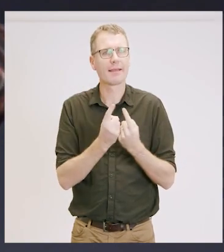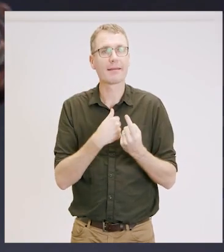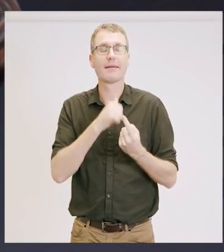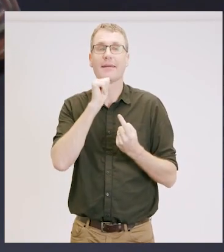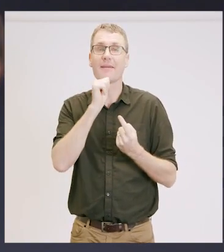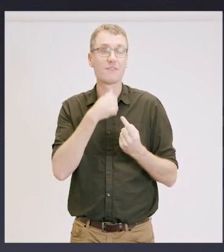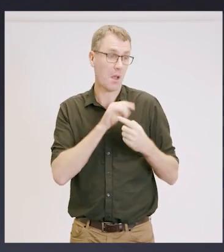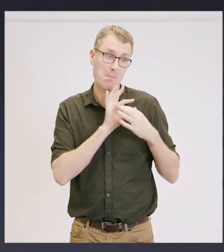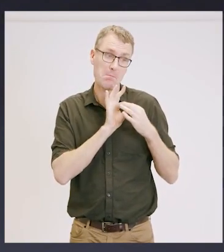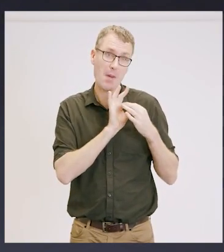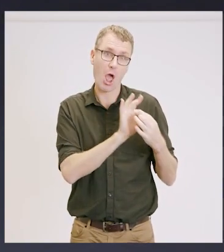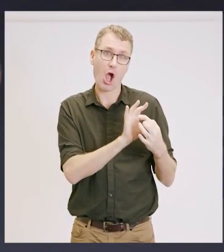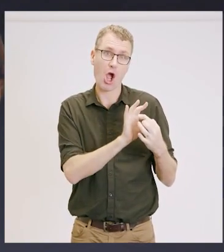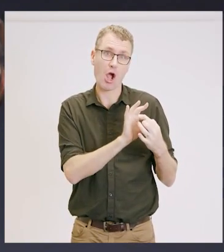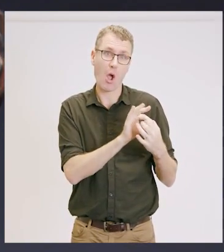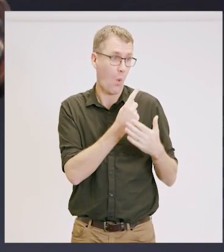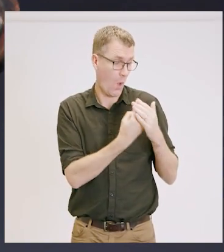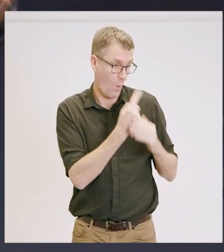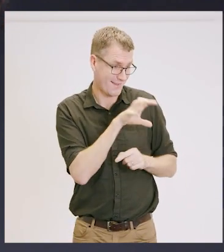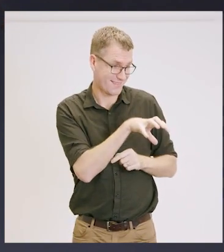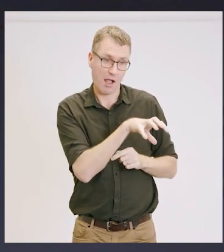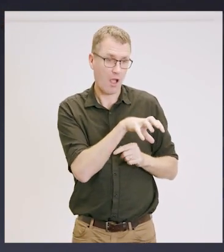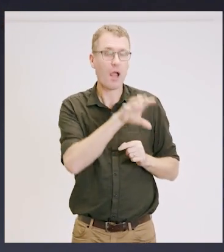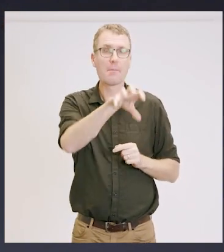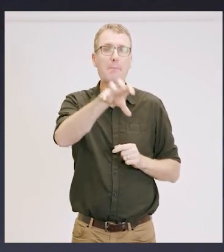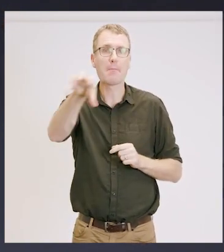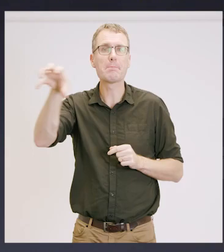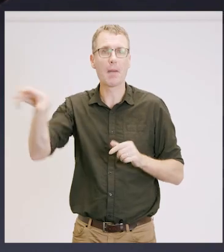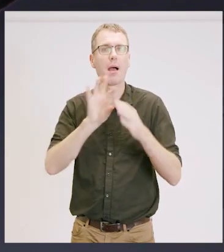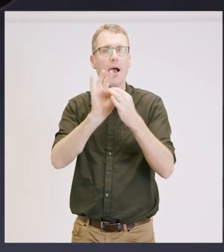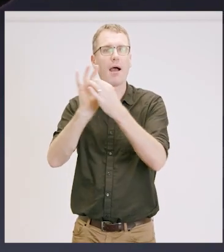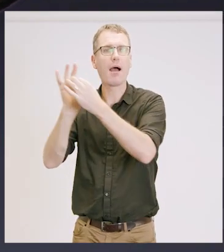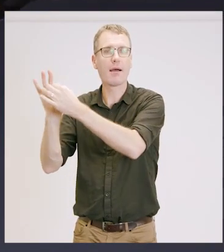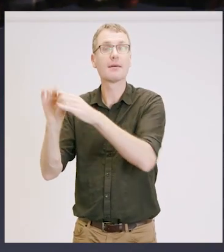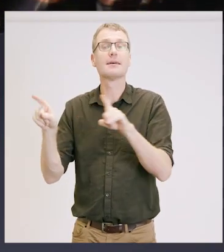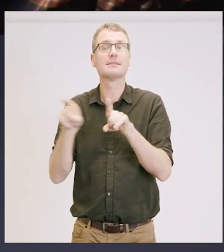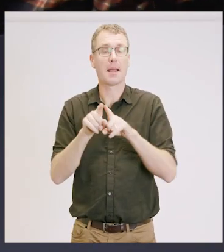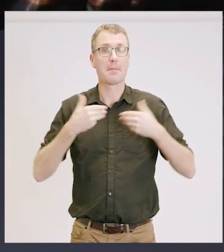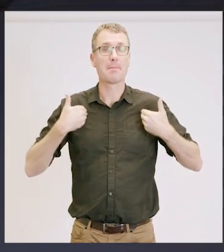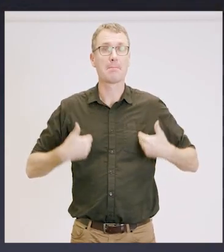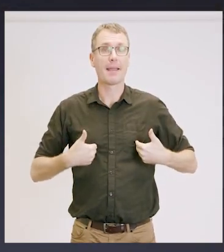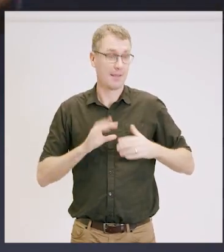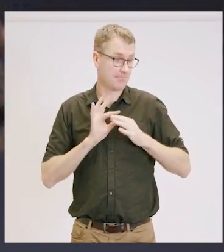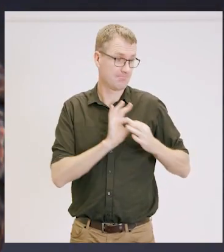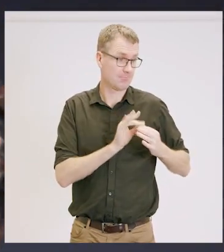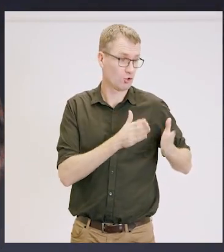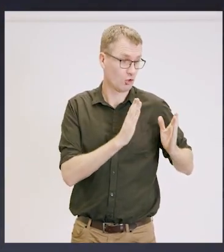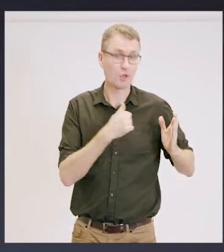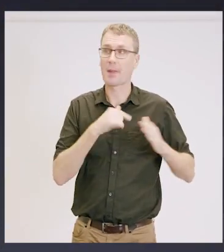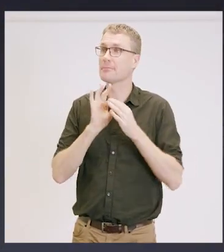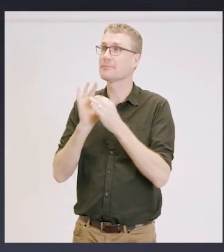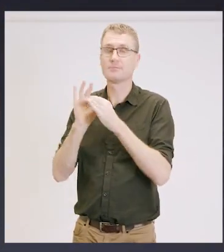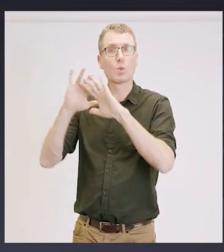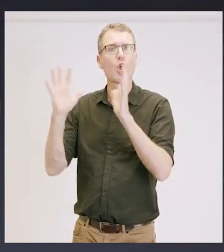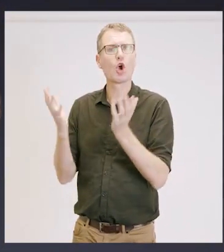the point is, when you belong to something, you know, you belong to something that's, you know, that has branches all over the place.